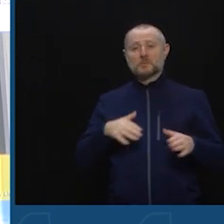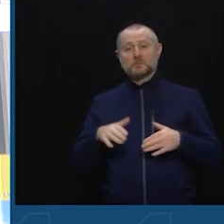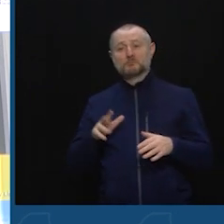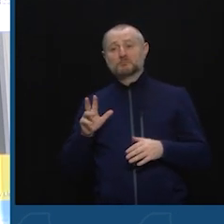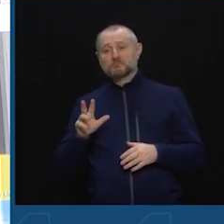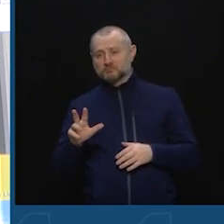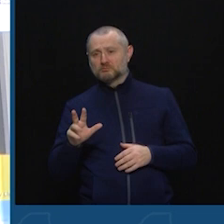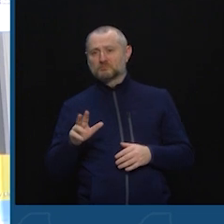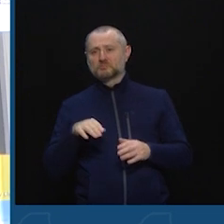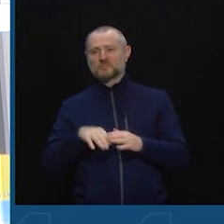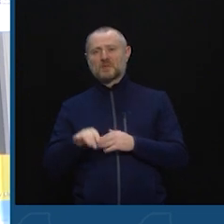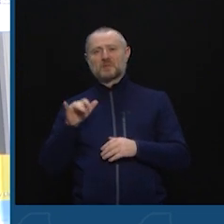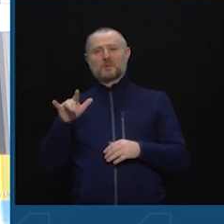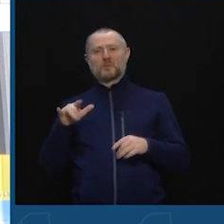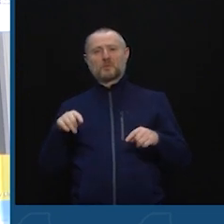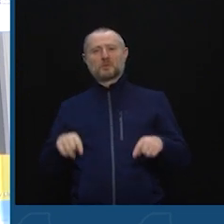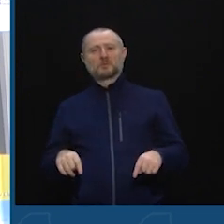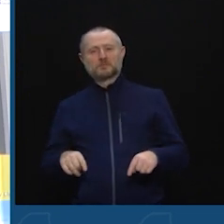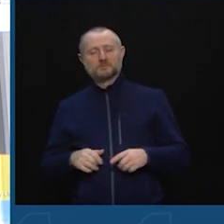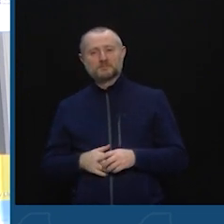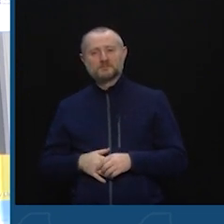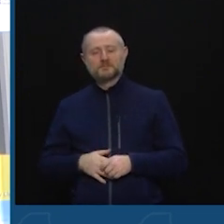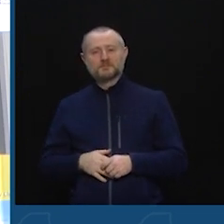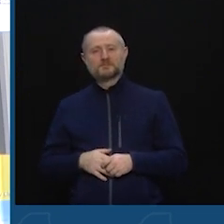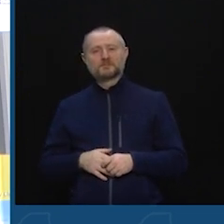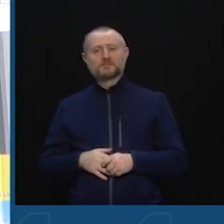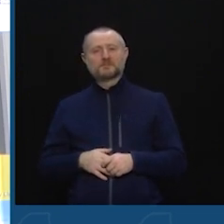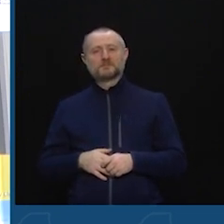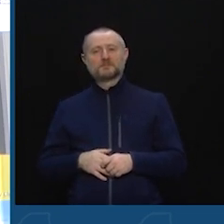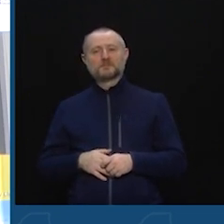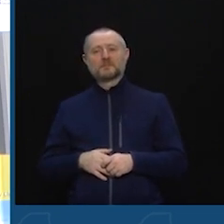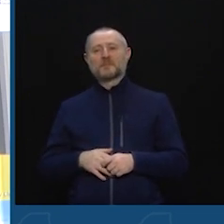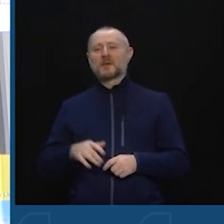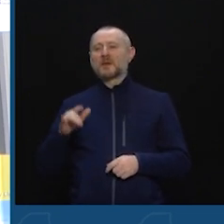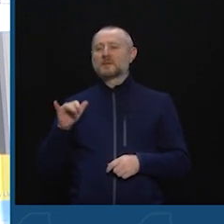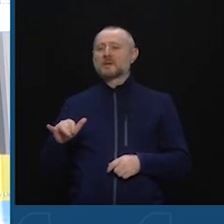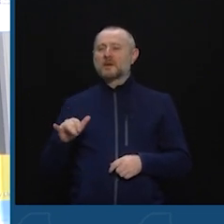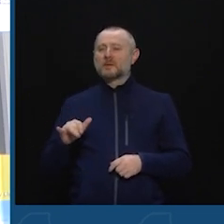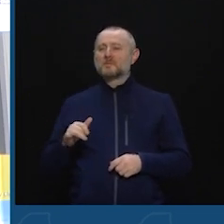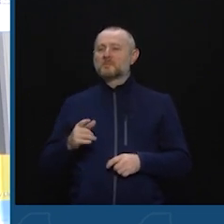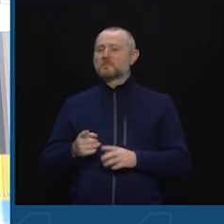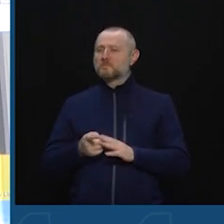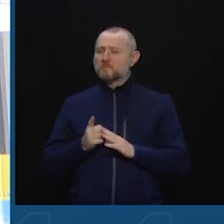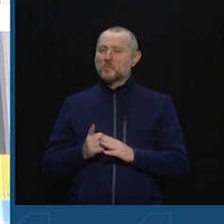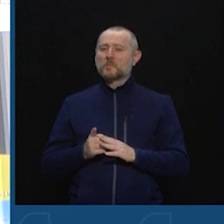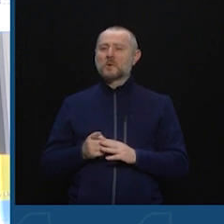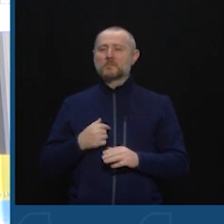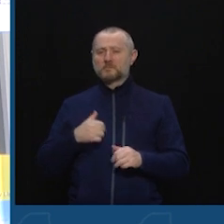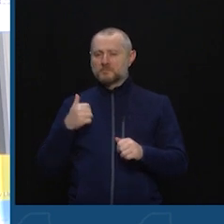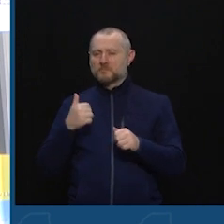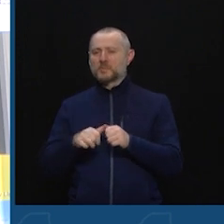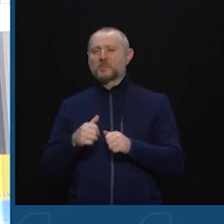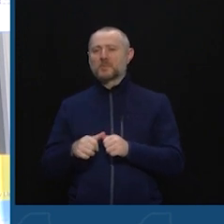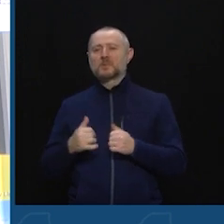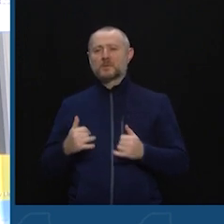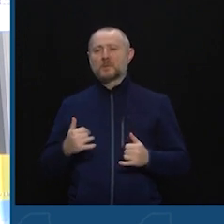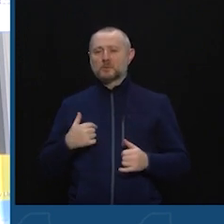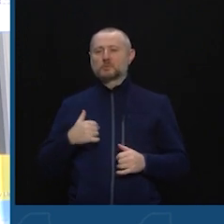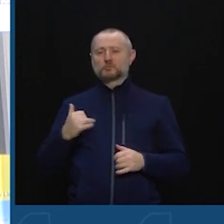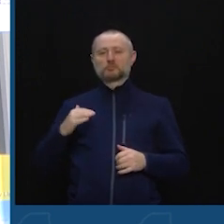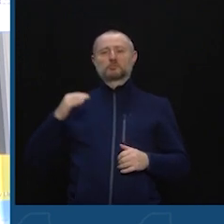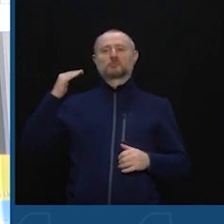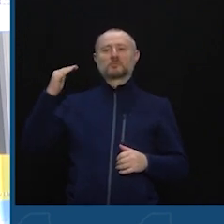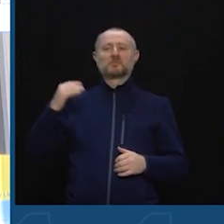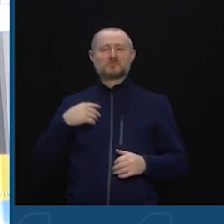LaGuardia Airport. And those were the moments that are most memorable to me as an adult. Thinking about